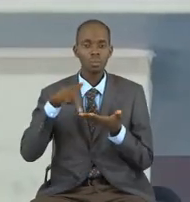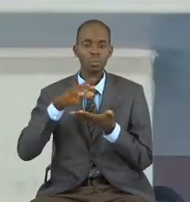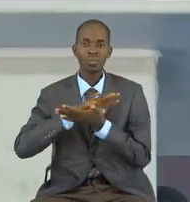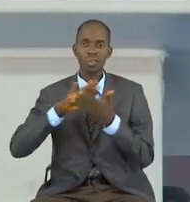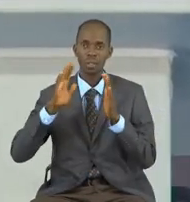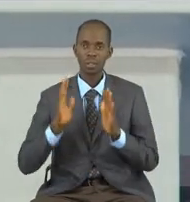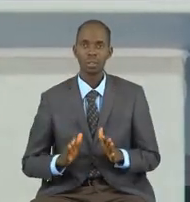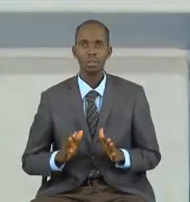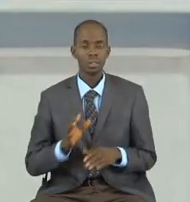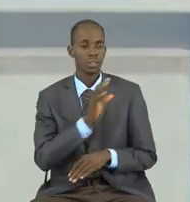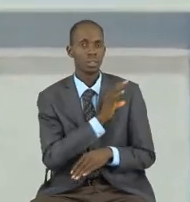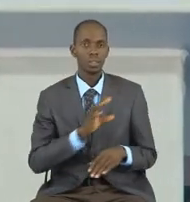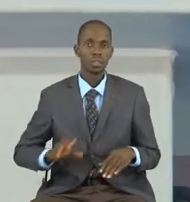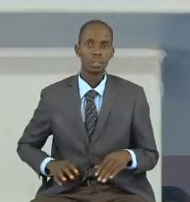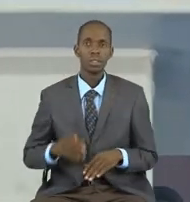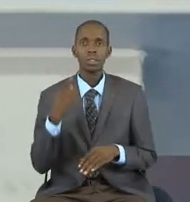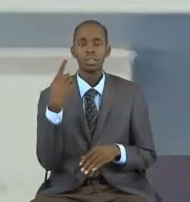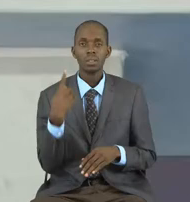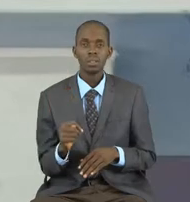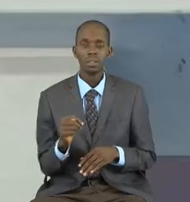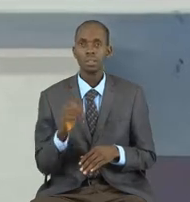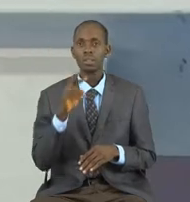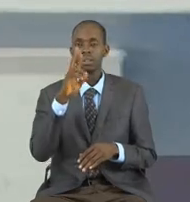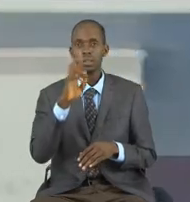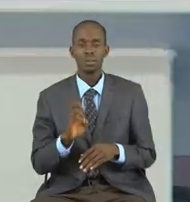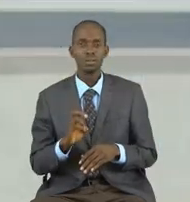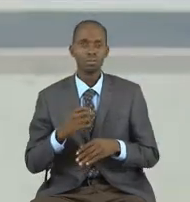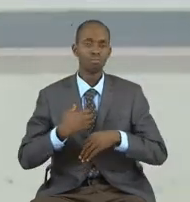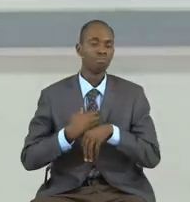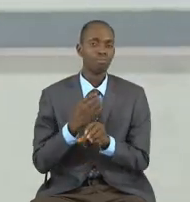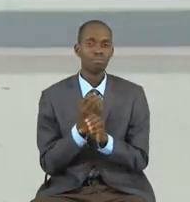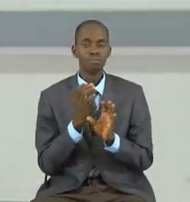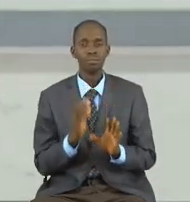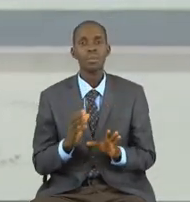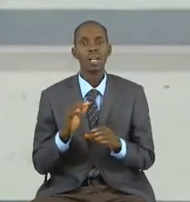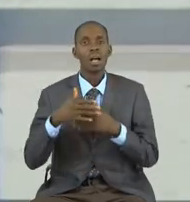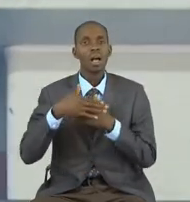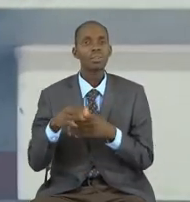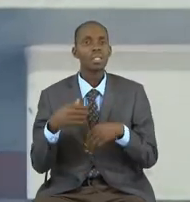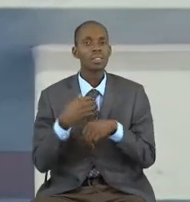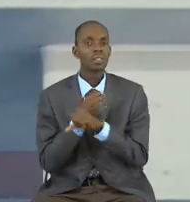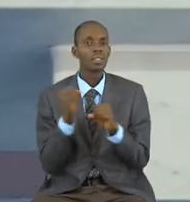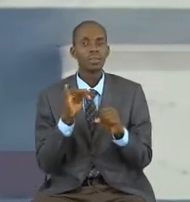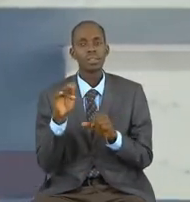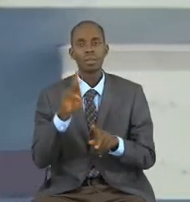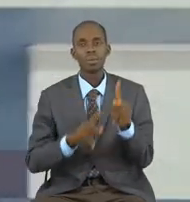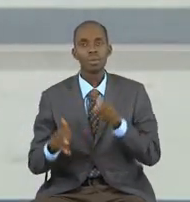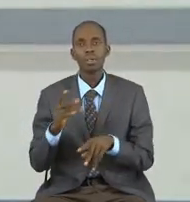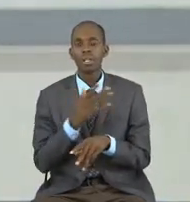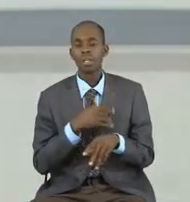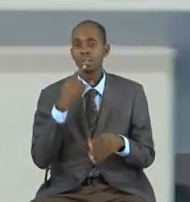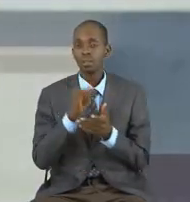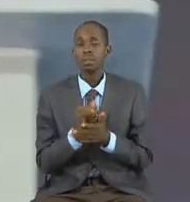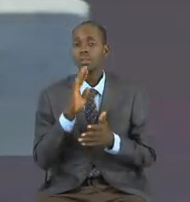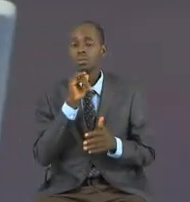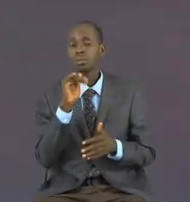Christ, the refiner. After saving them, And he said, rejoice not because your names